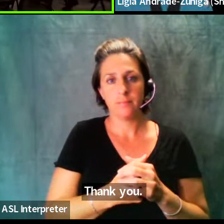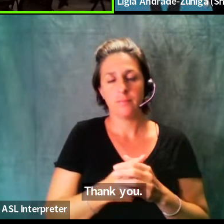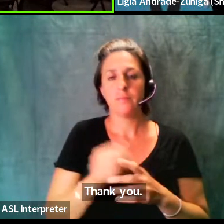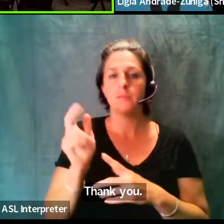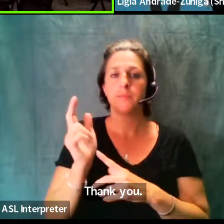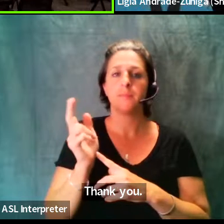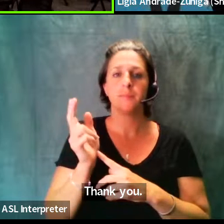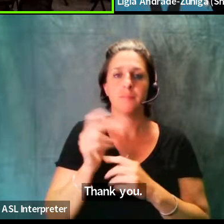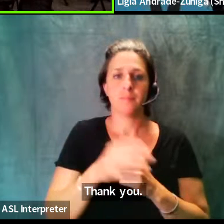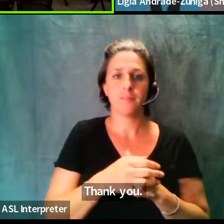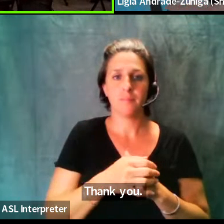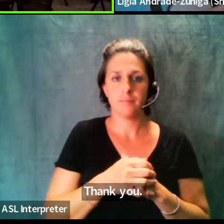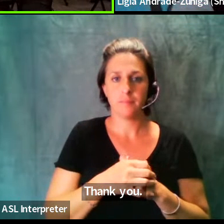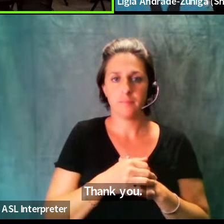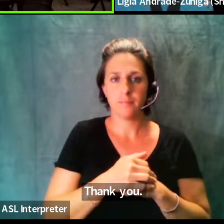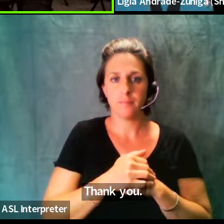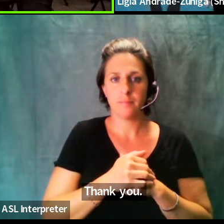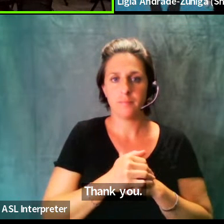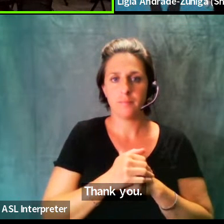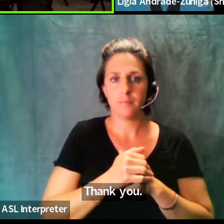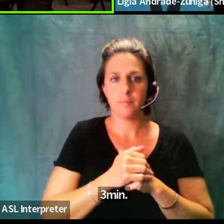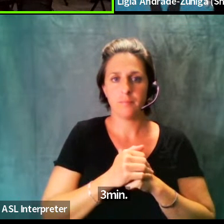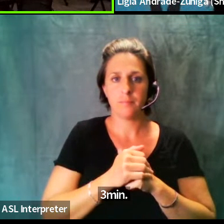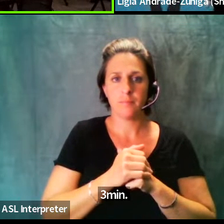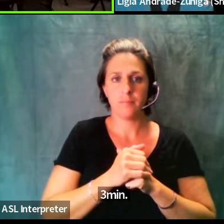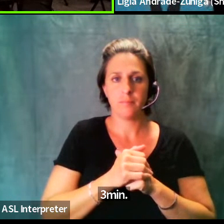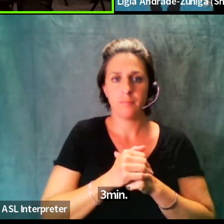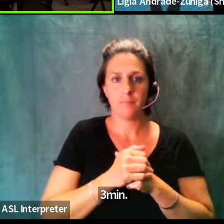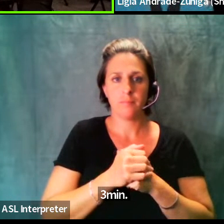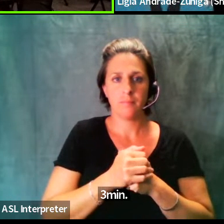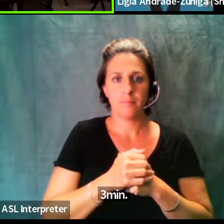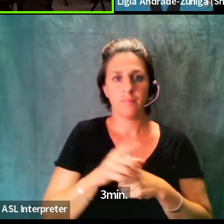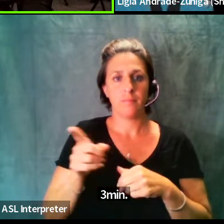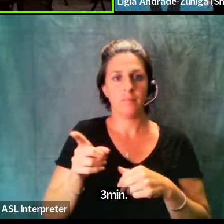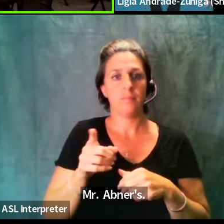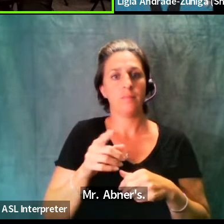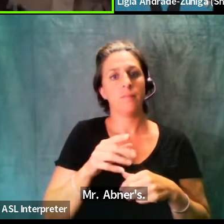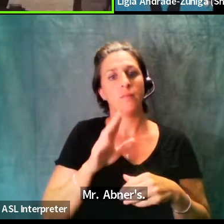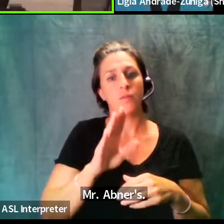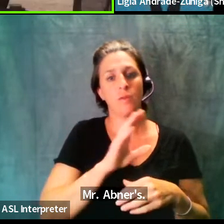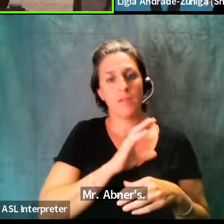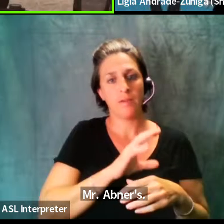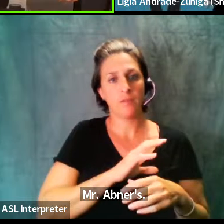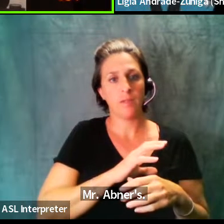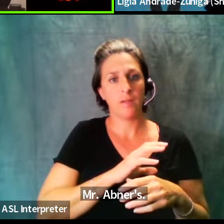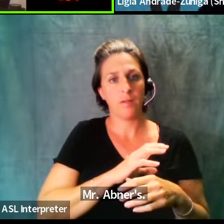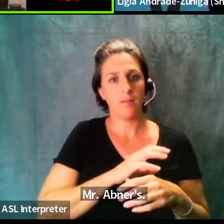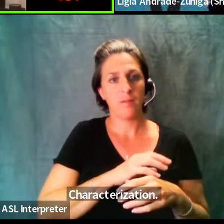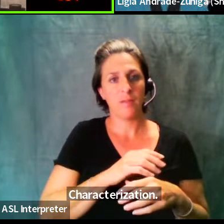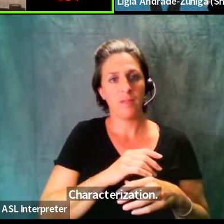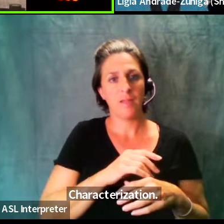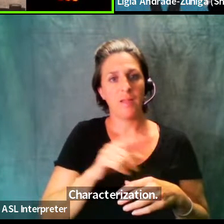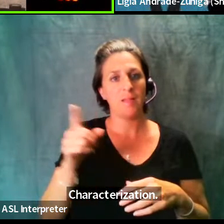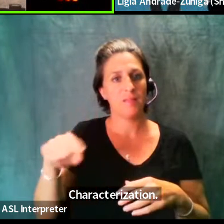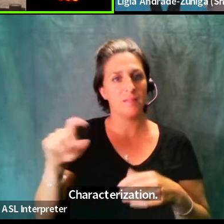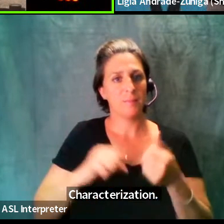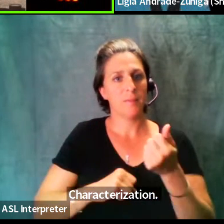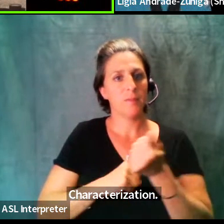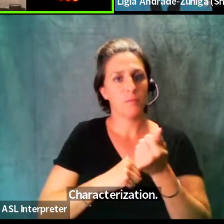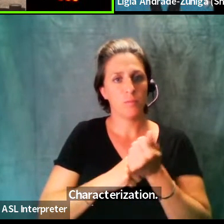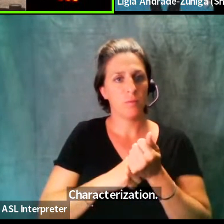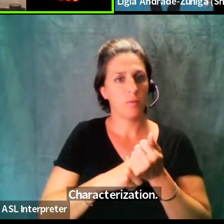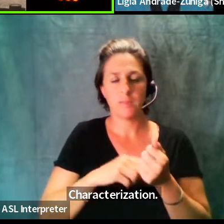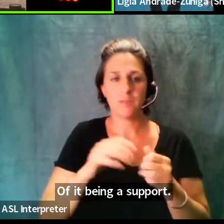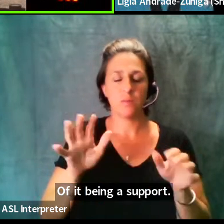minutes. Mr. Abner's characterization of it being a support is